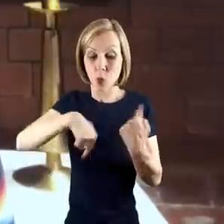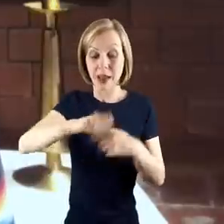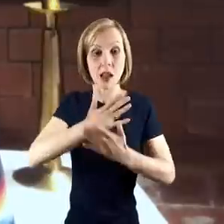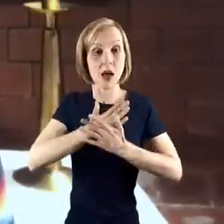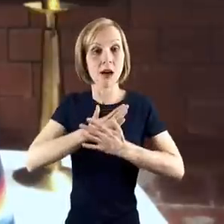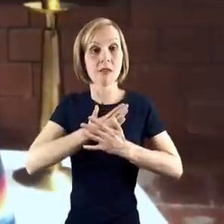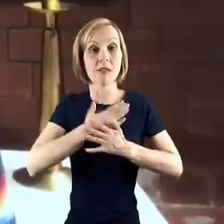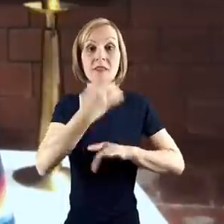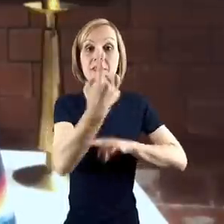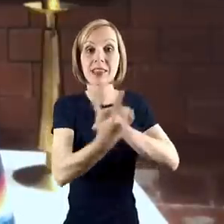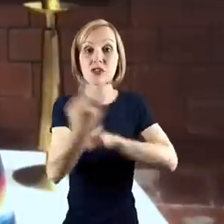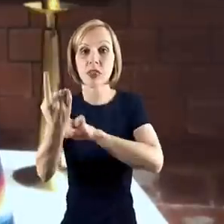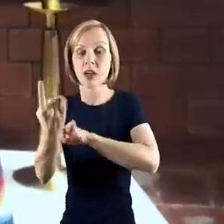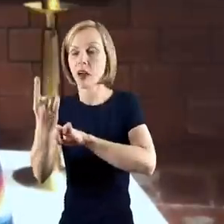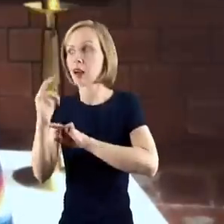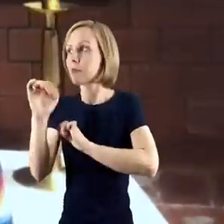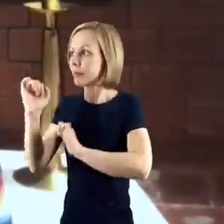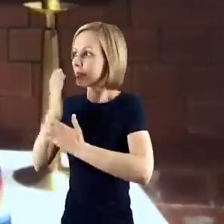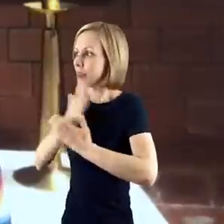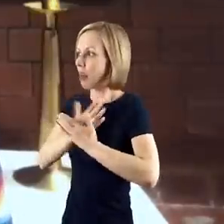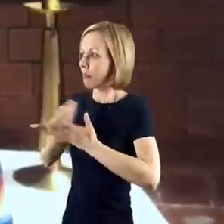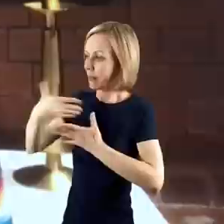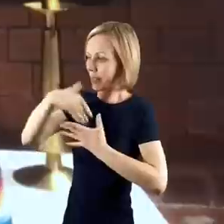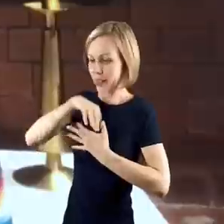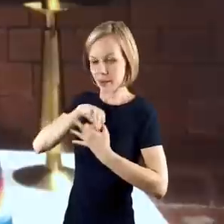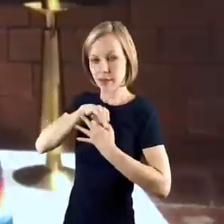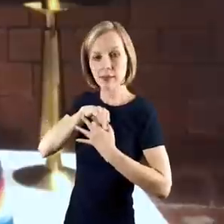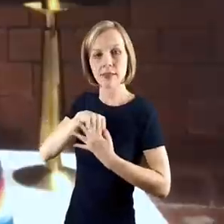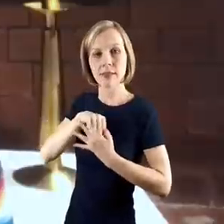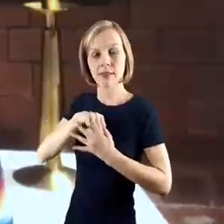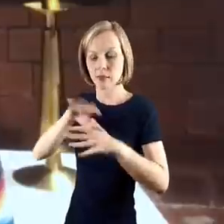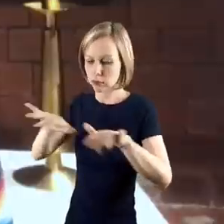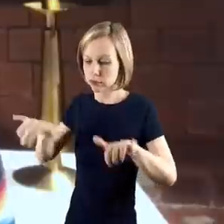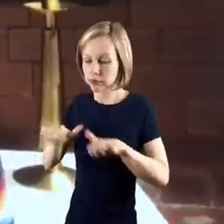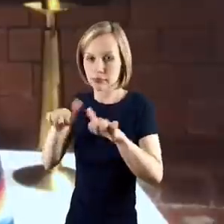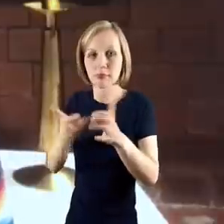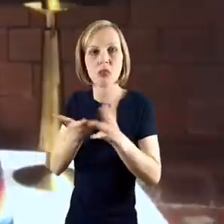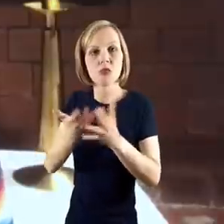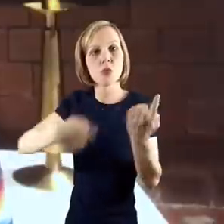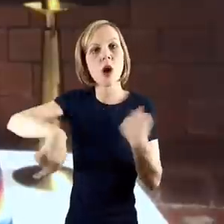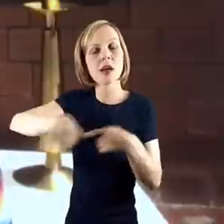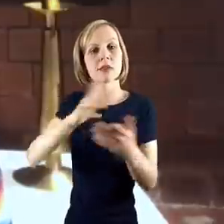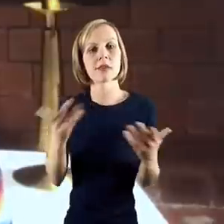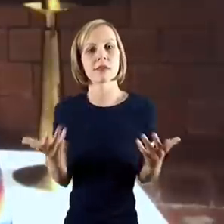in us, and his love is made complete in us.